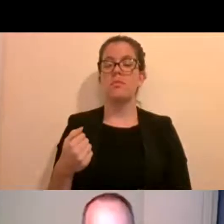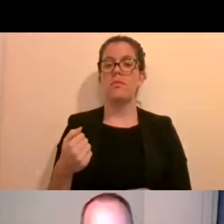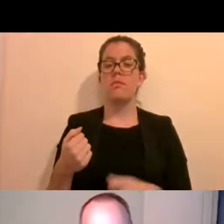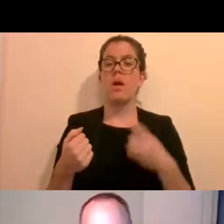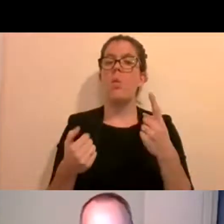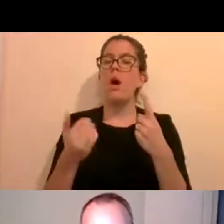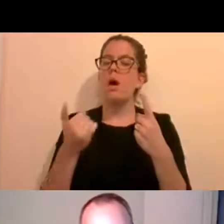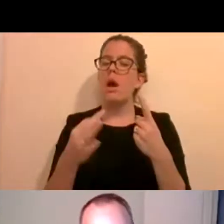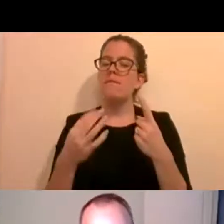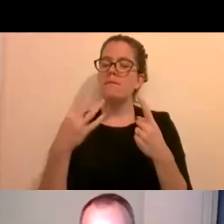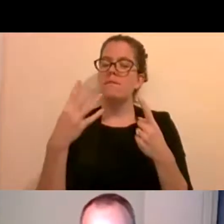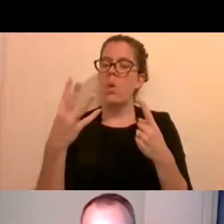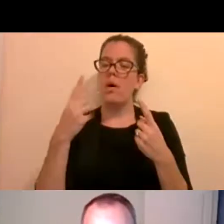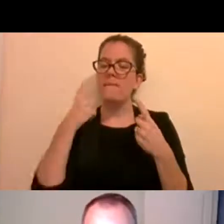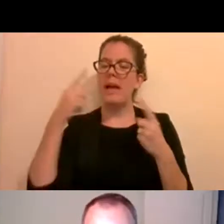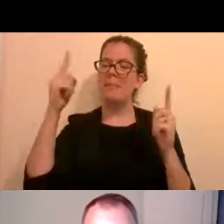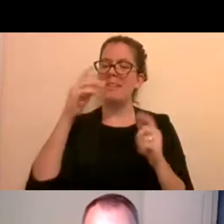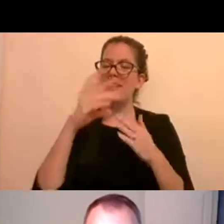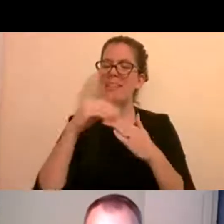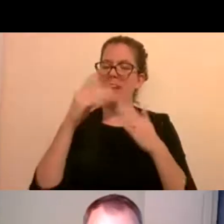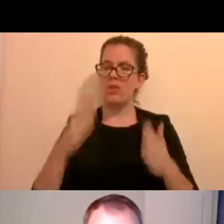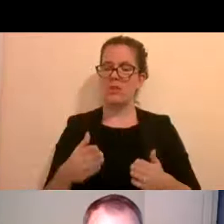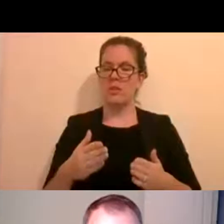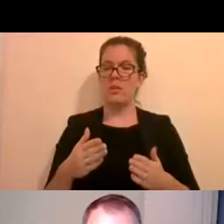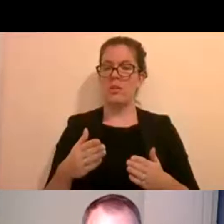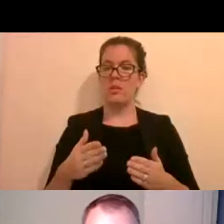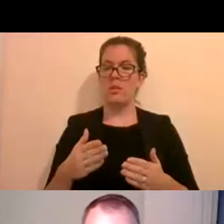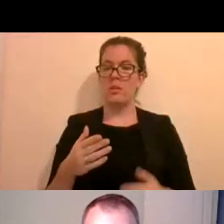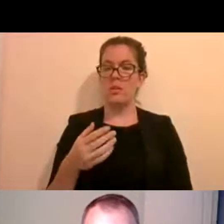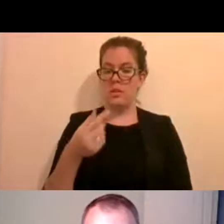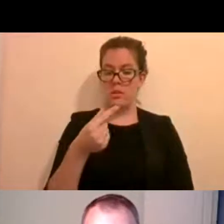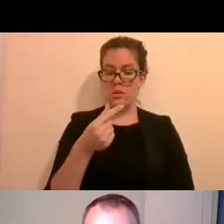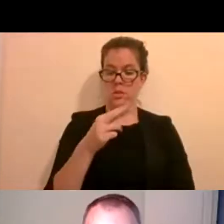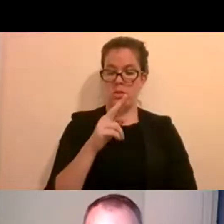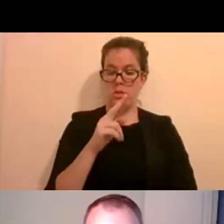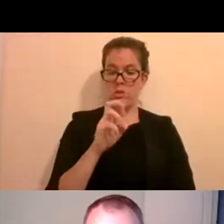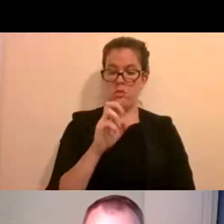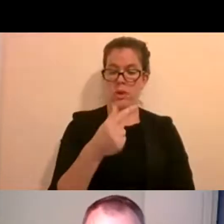leaders of this, and one of them was Greg Hilbach,